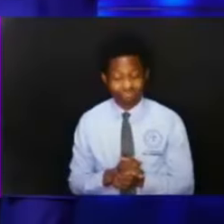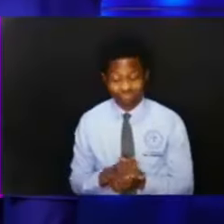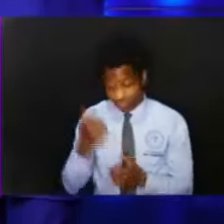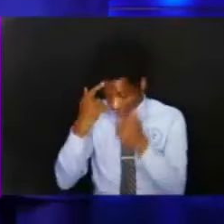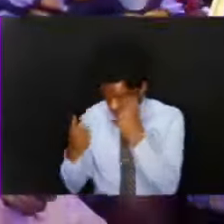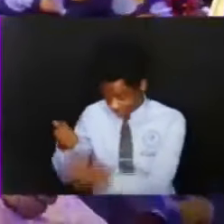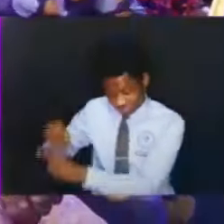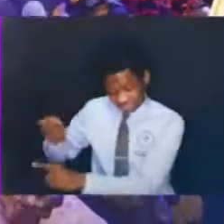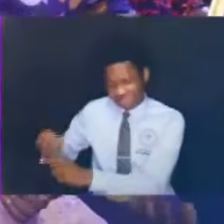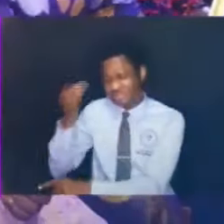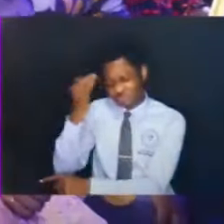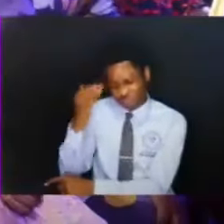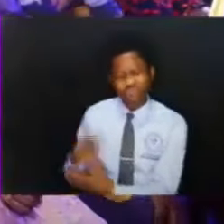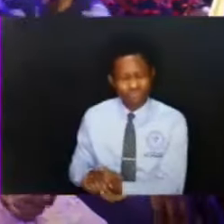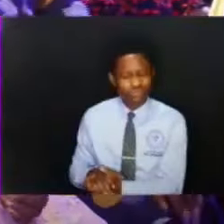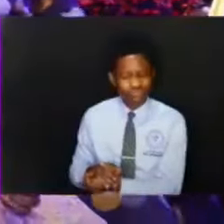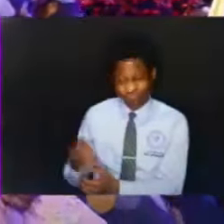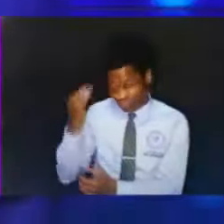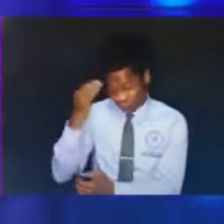has done, but he said if.